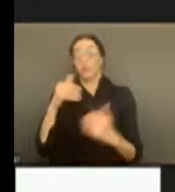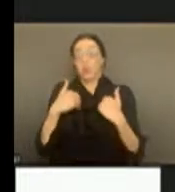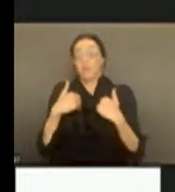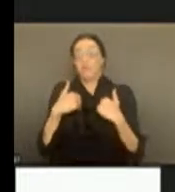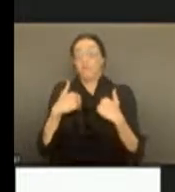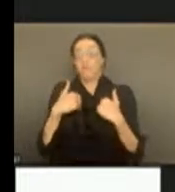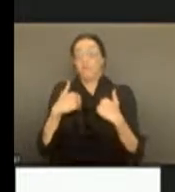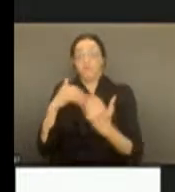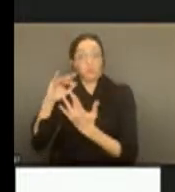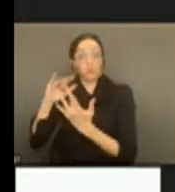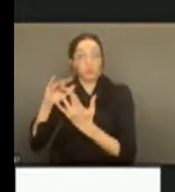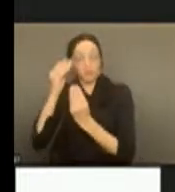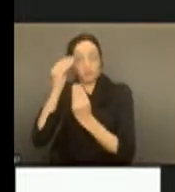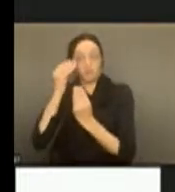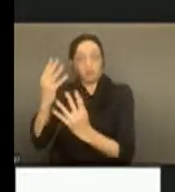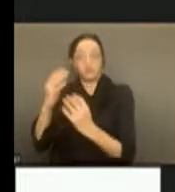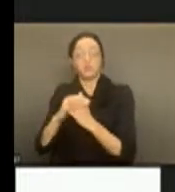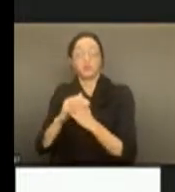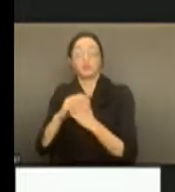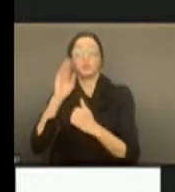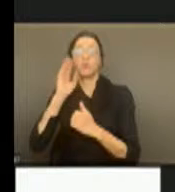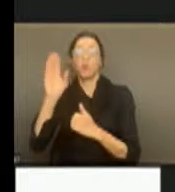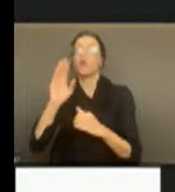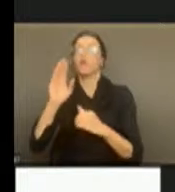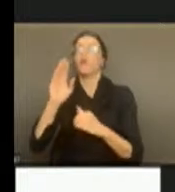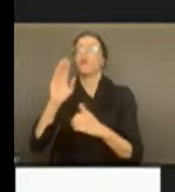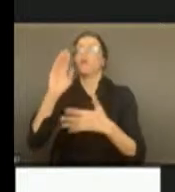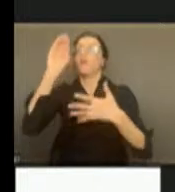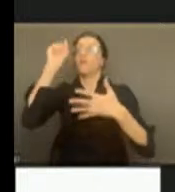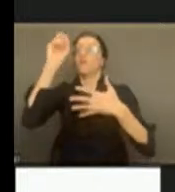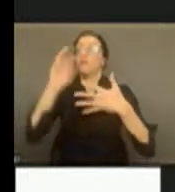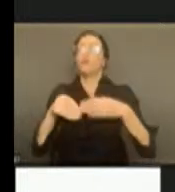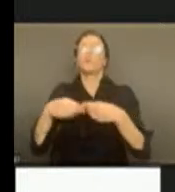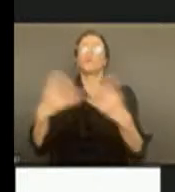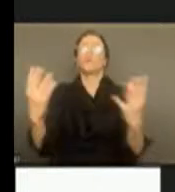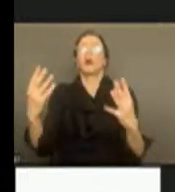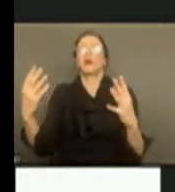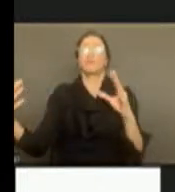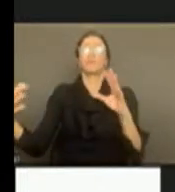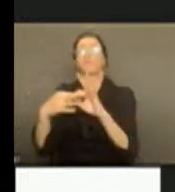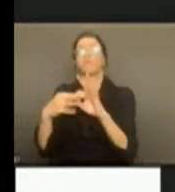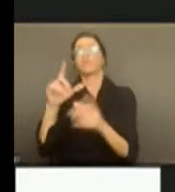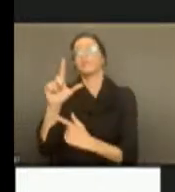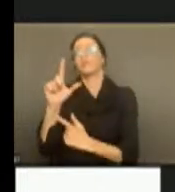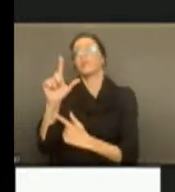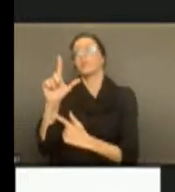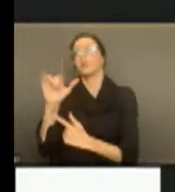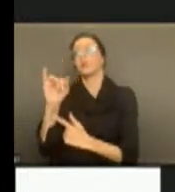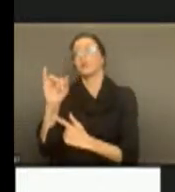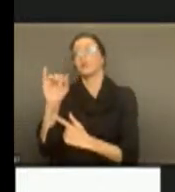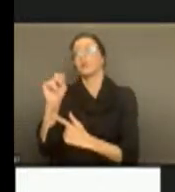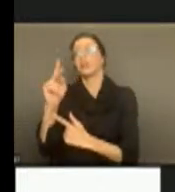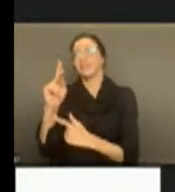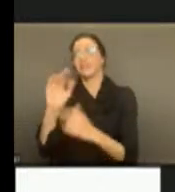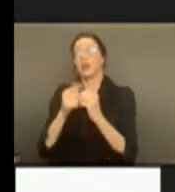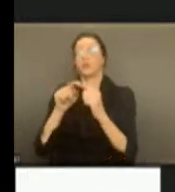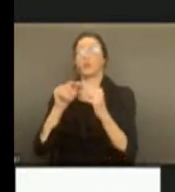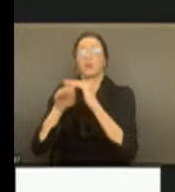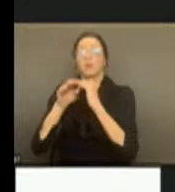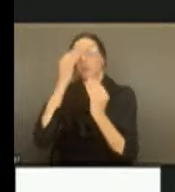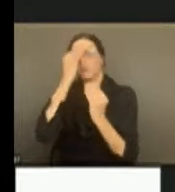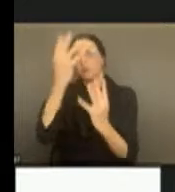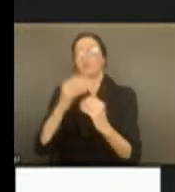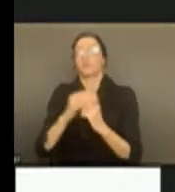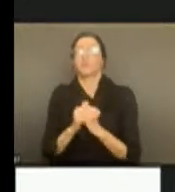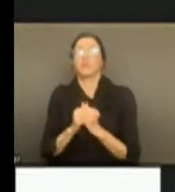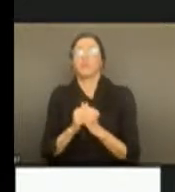those links or how to get access to those information. And along, we will pass your request to